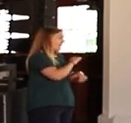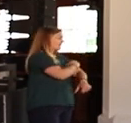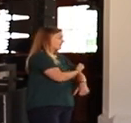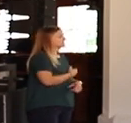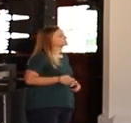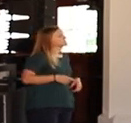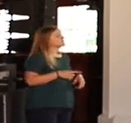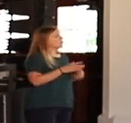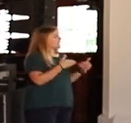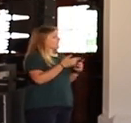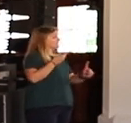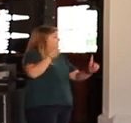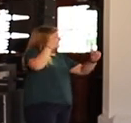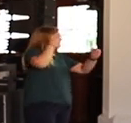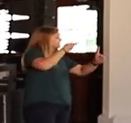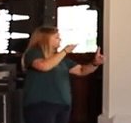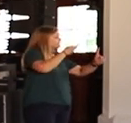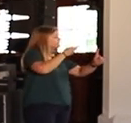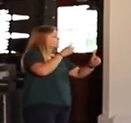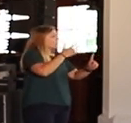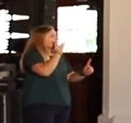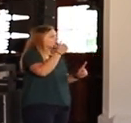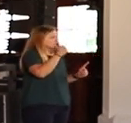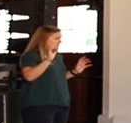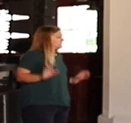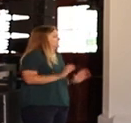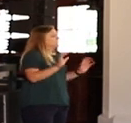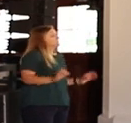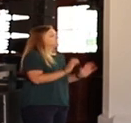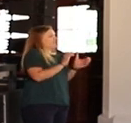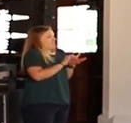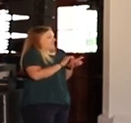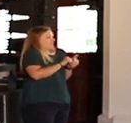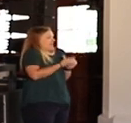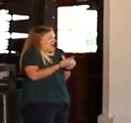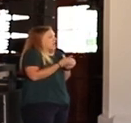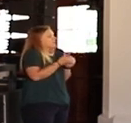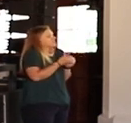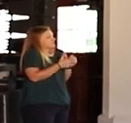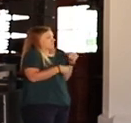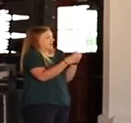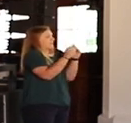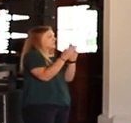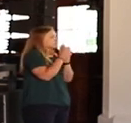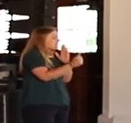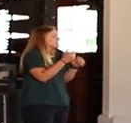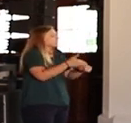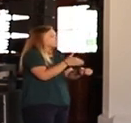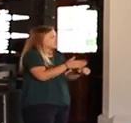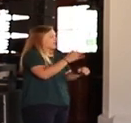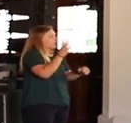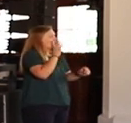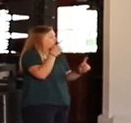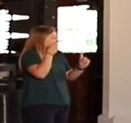is set out before you, do the very best job you can do. That's how you build skills that will prepare you for